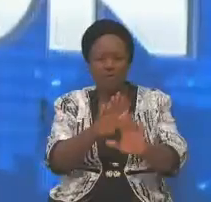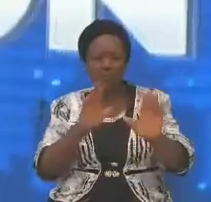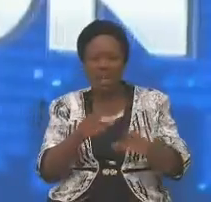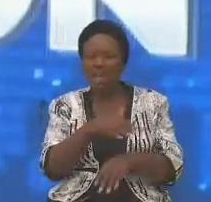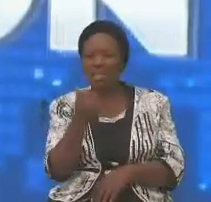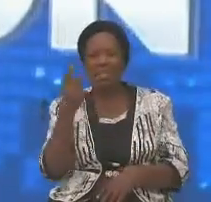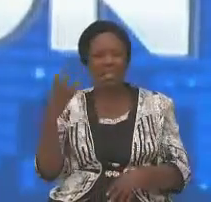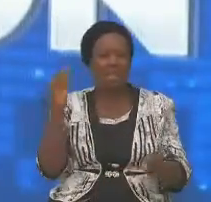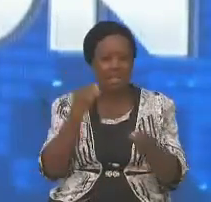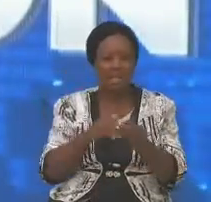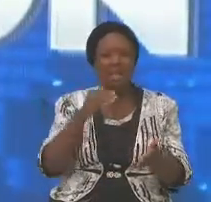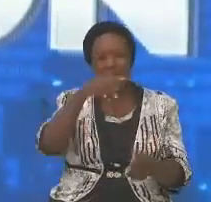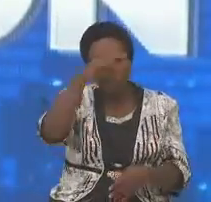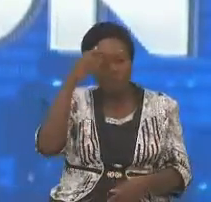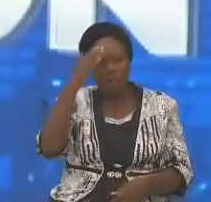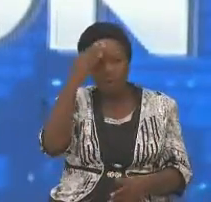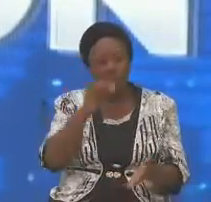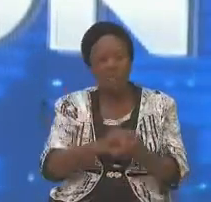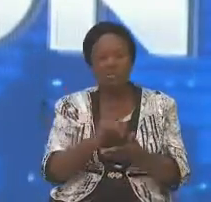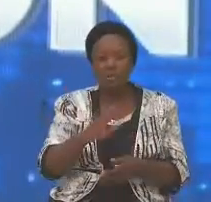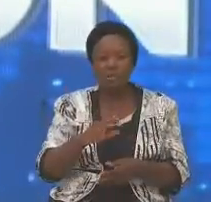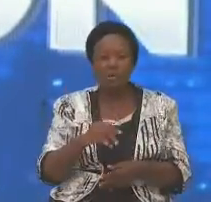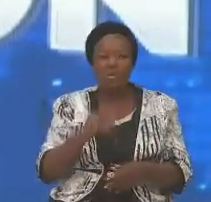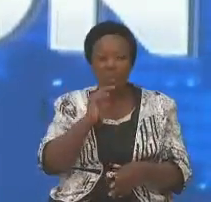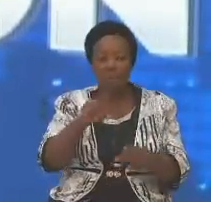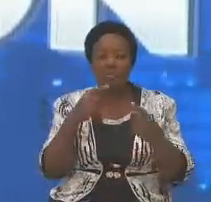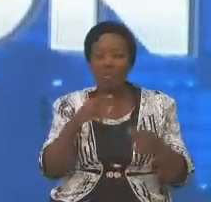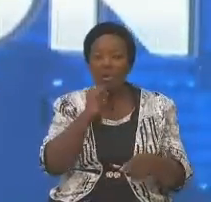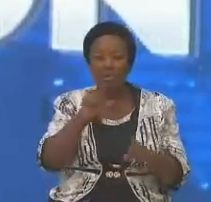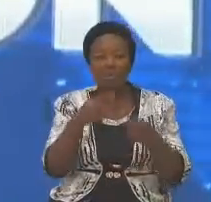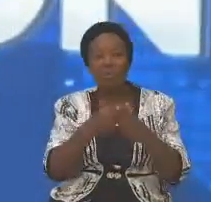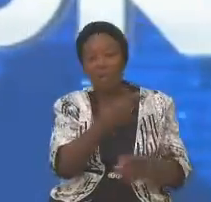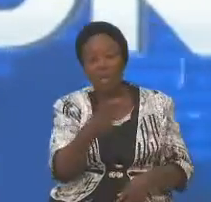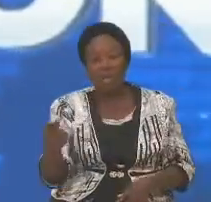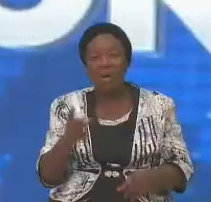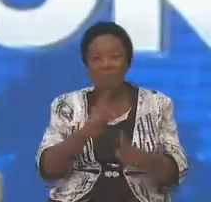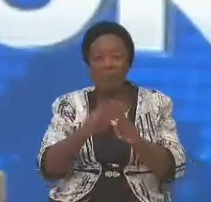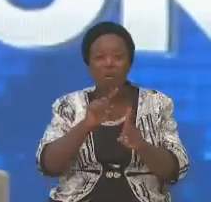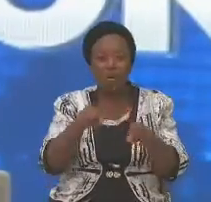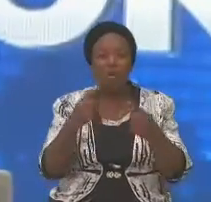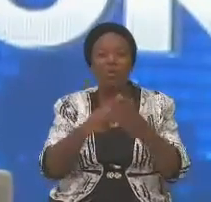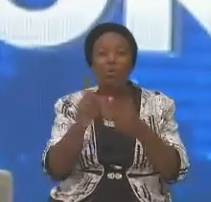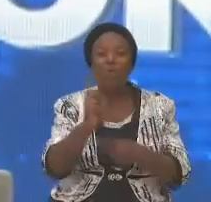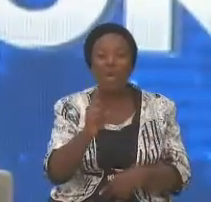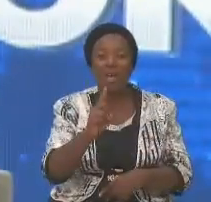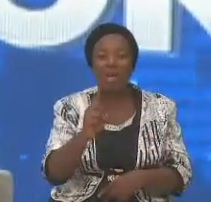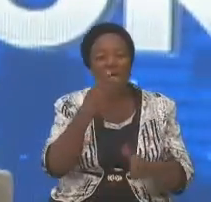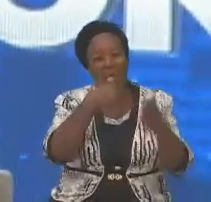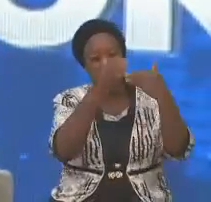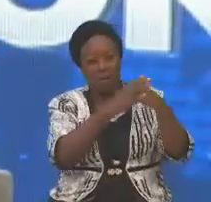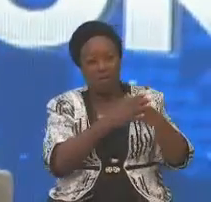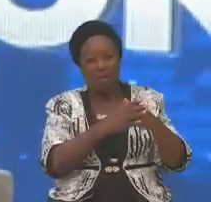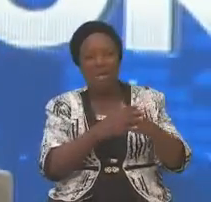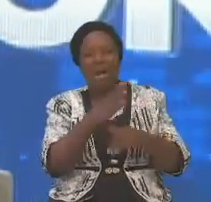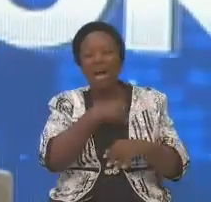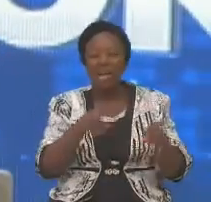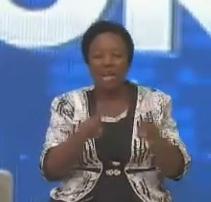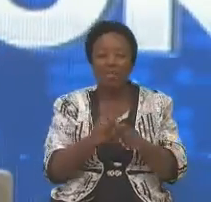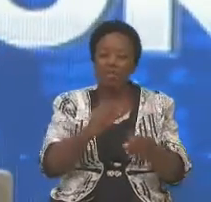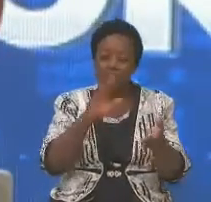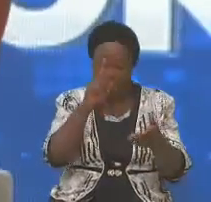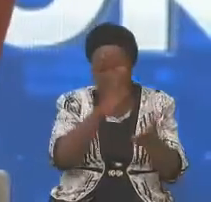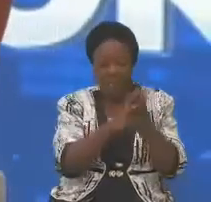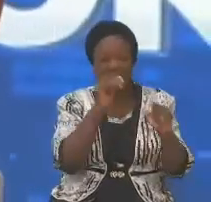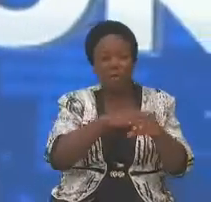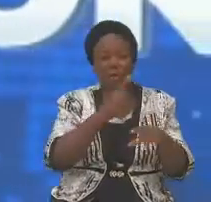where you are, this is your chance. And you don't want to miss this chance. Heads bowed and eyes are closed. You want